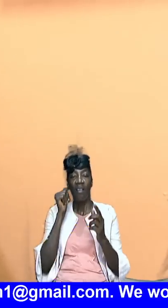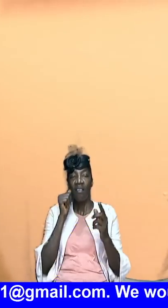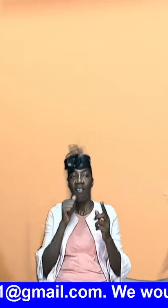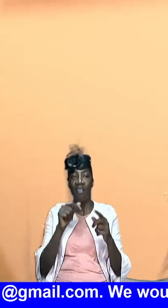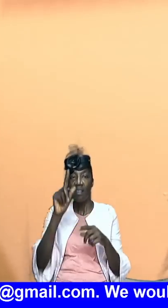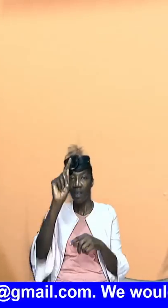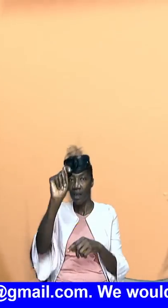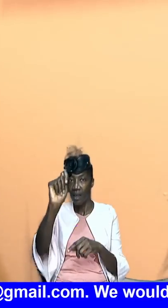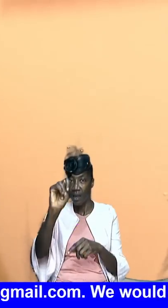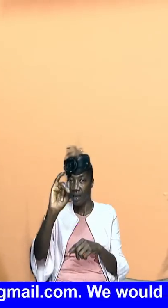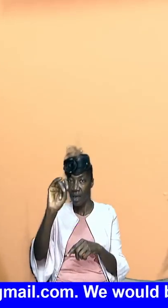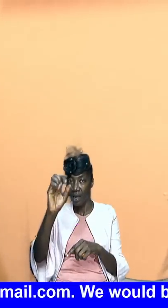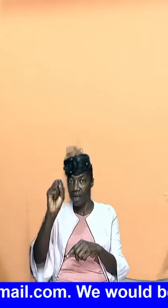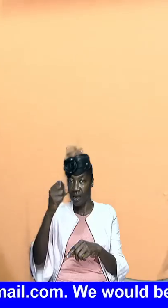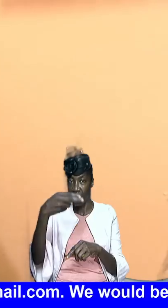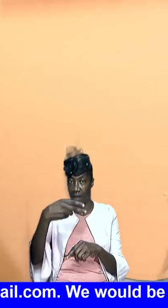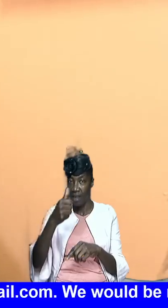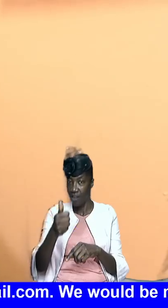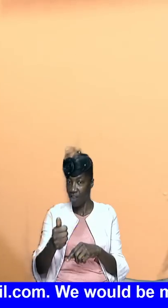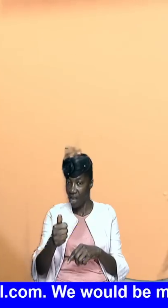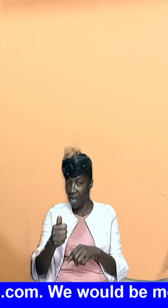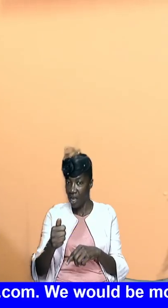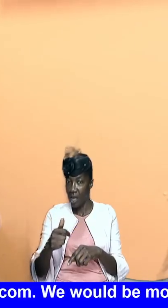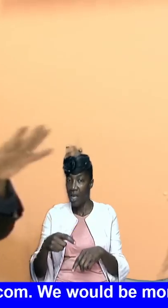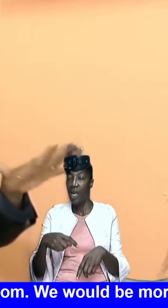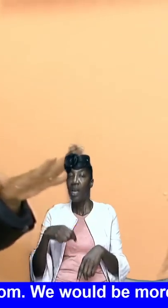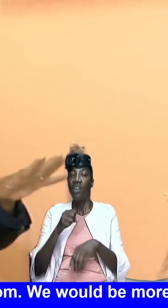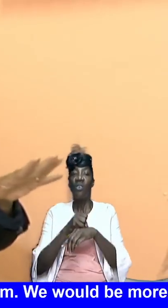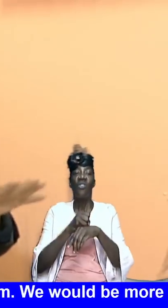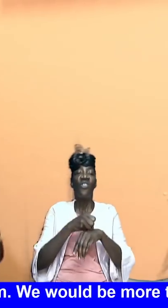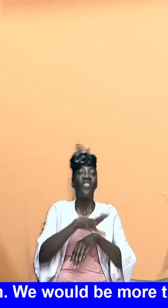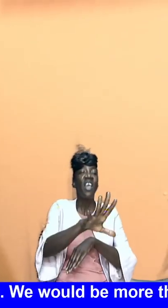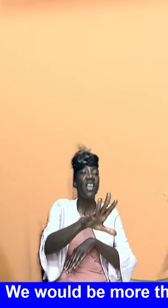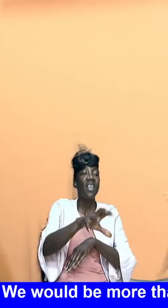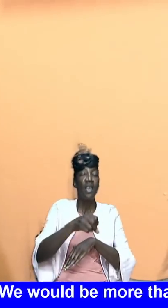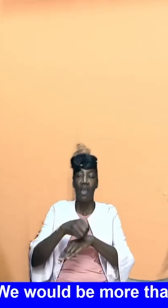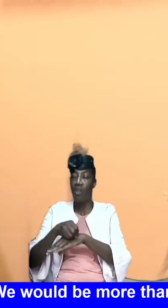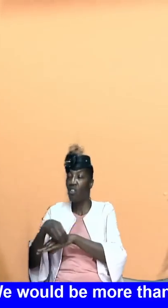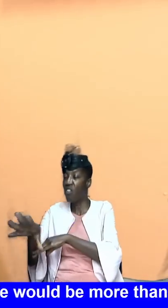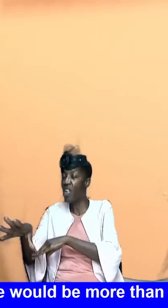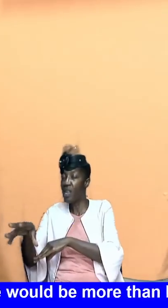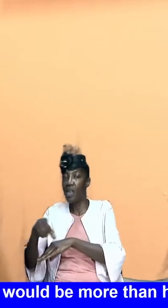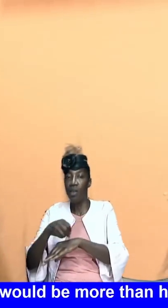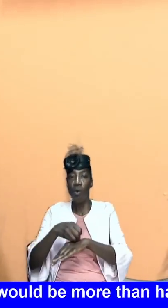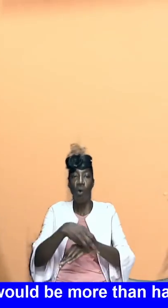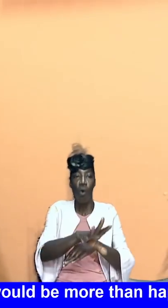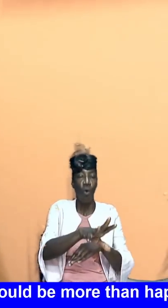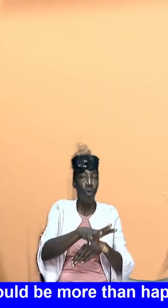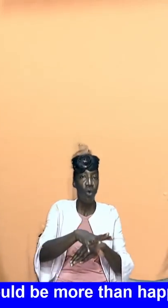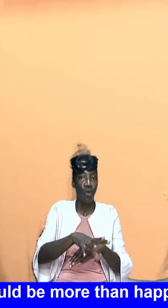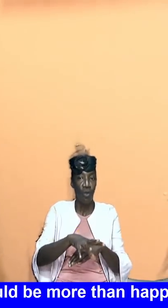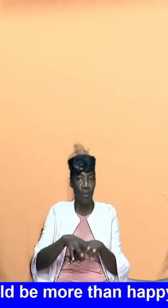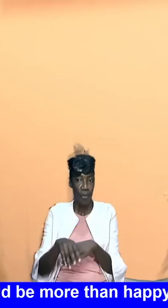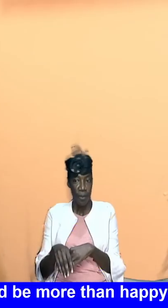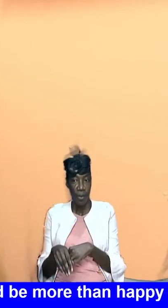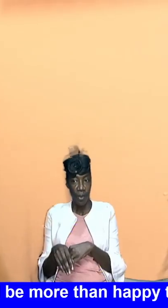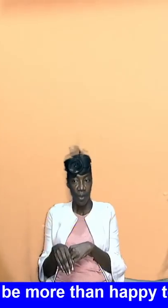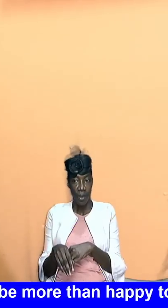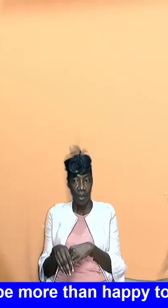Tisha and her team to send it out via social